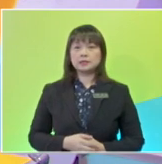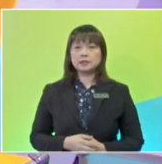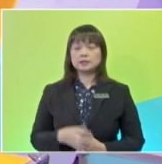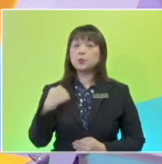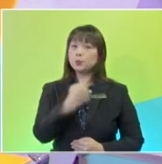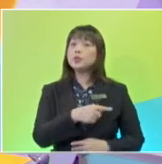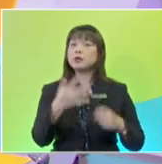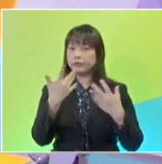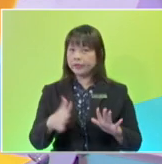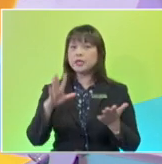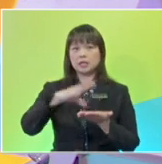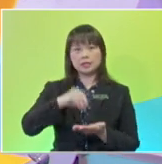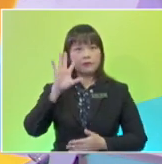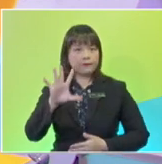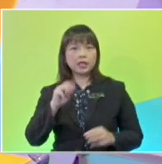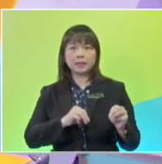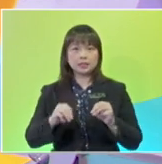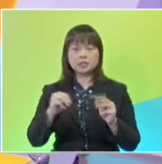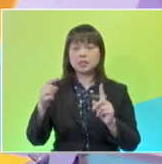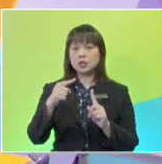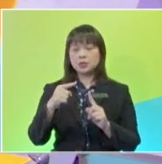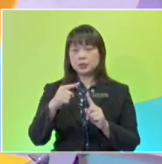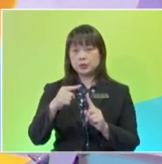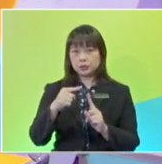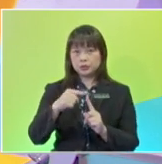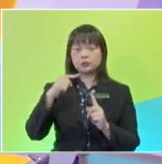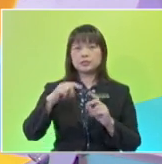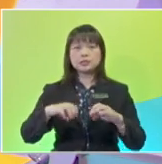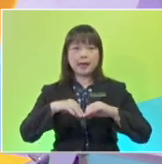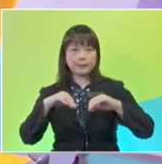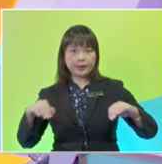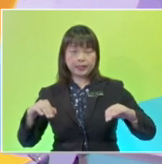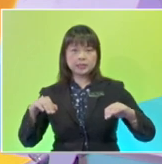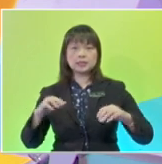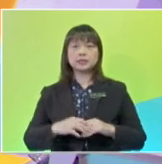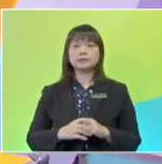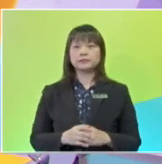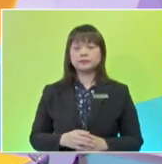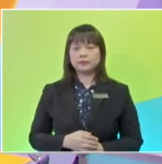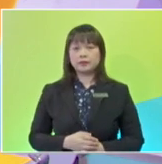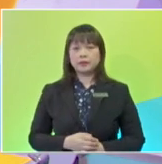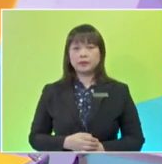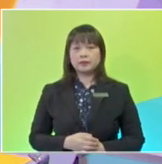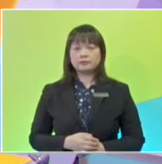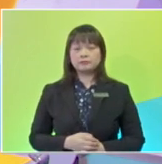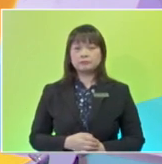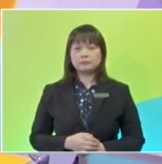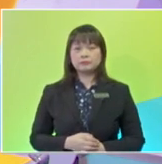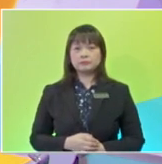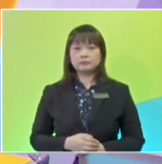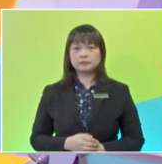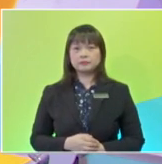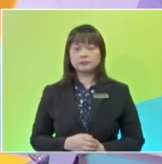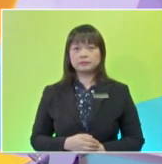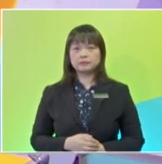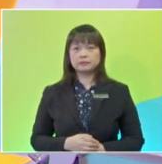methods to separate mixtures. Okay, it's a question for me for the people at home? I think this is